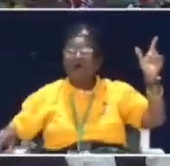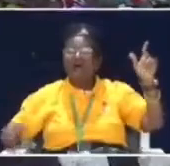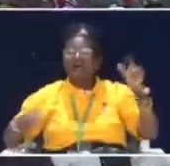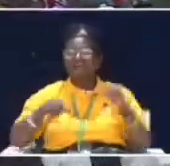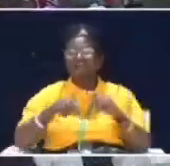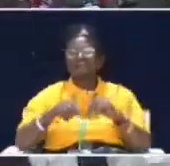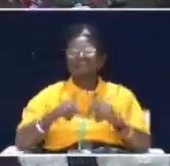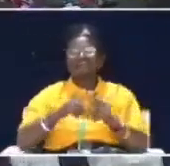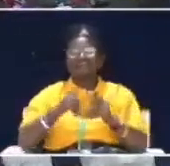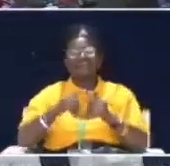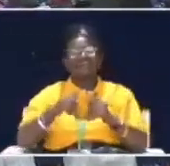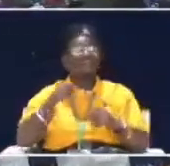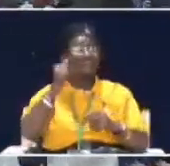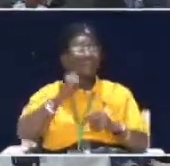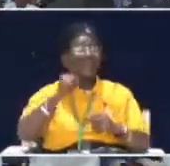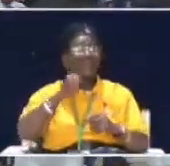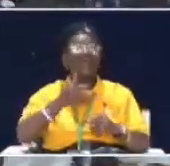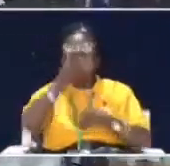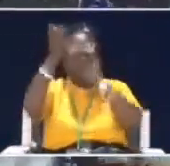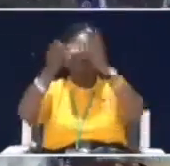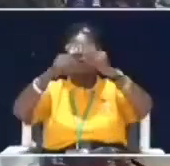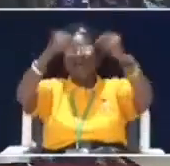And let the girls shout,